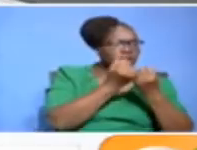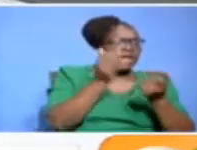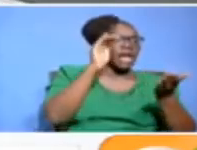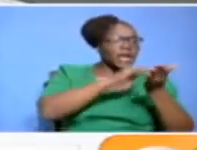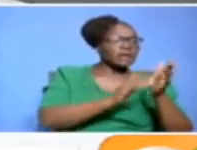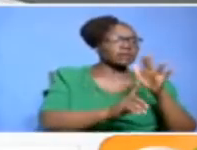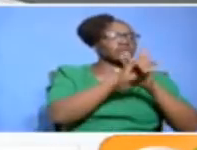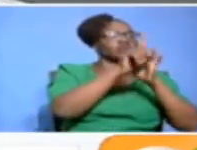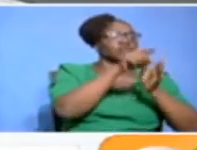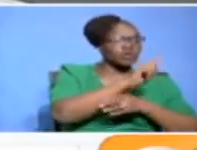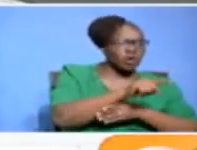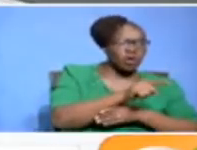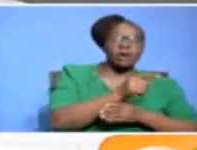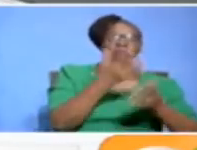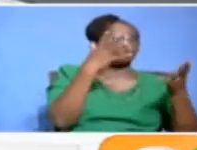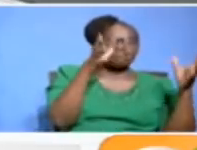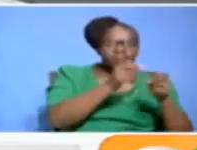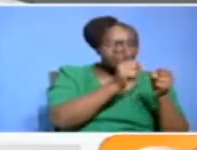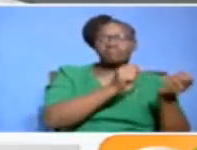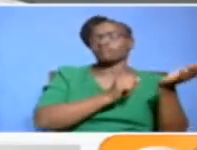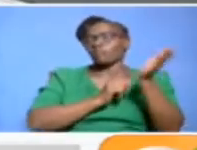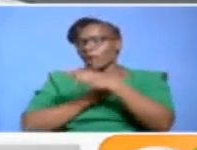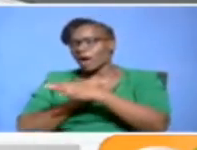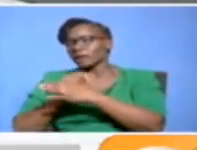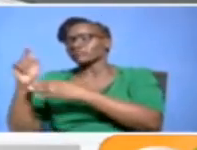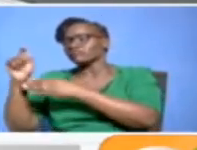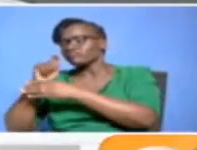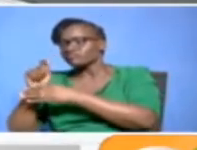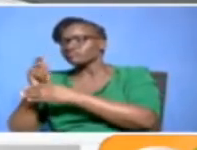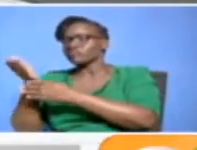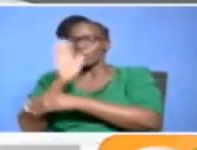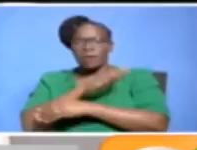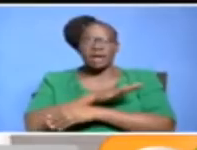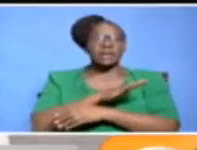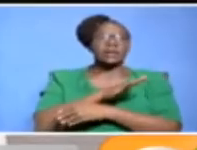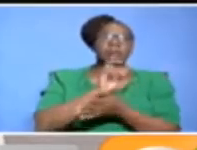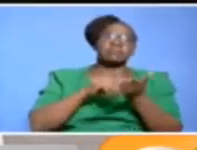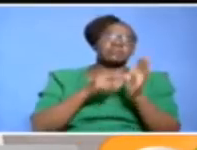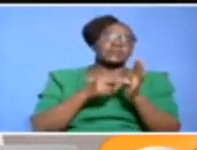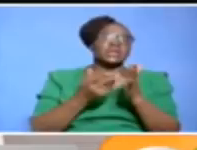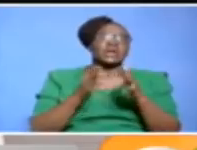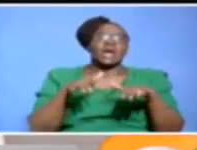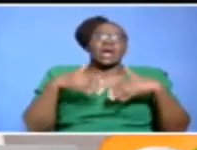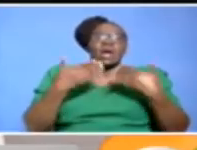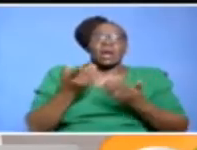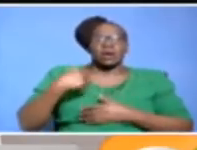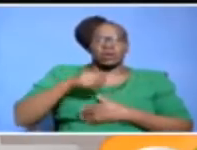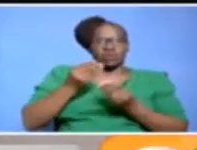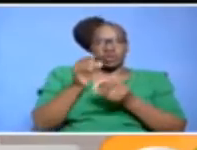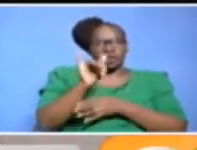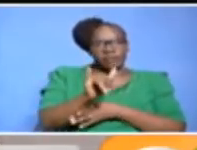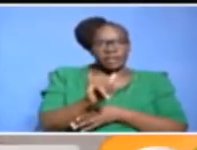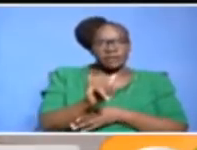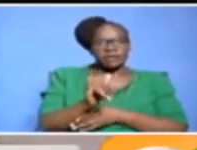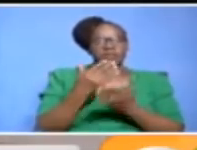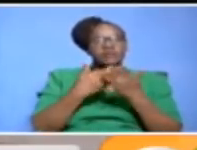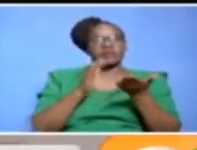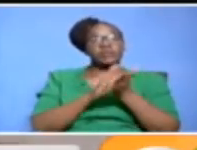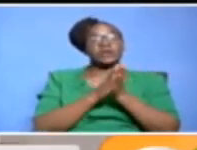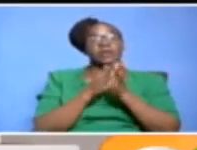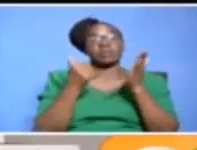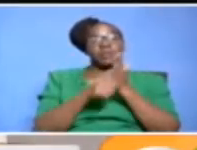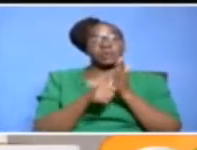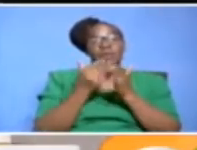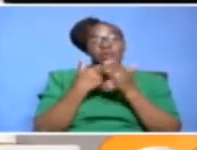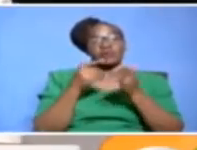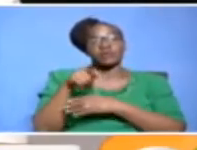left, you know, gang activity a lot of times, which they're forced into. How do you deal with that before it becomes a problem, before they